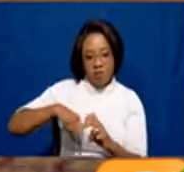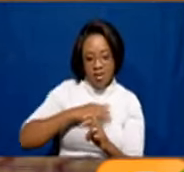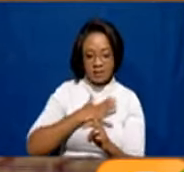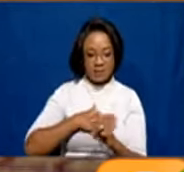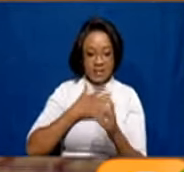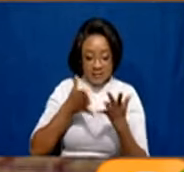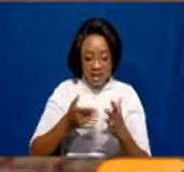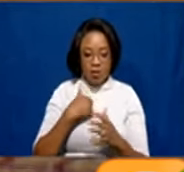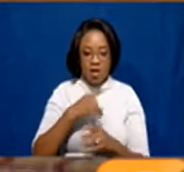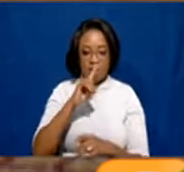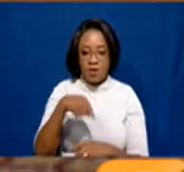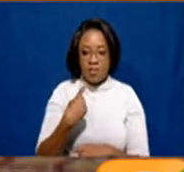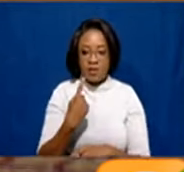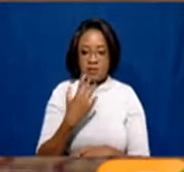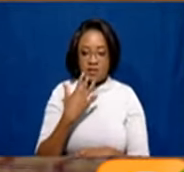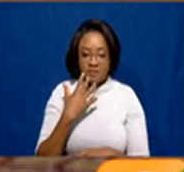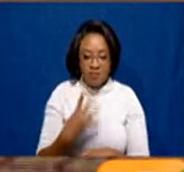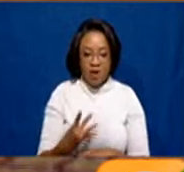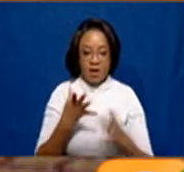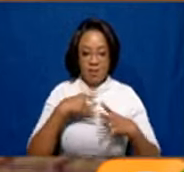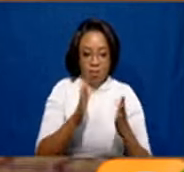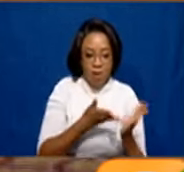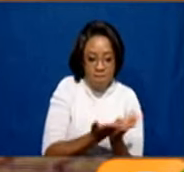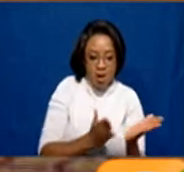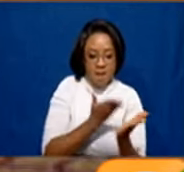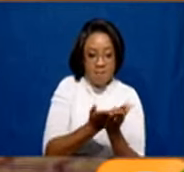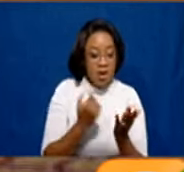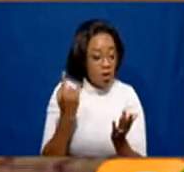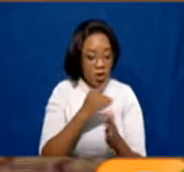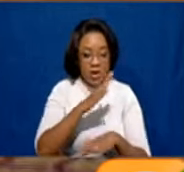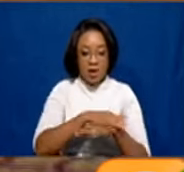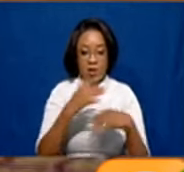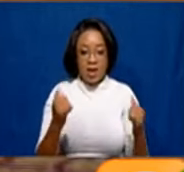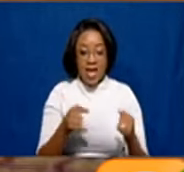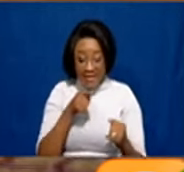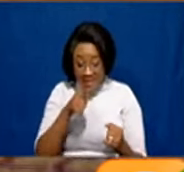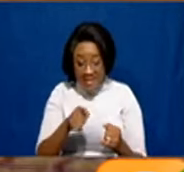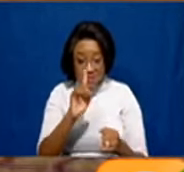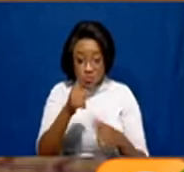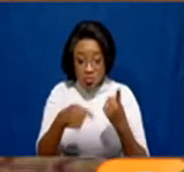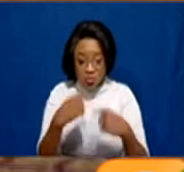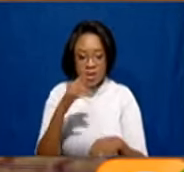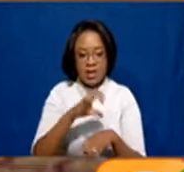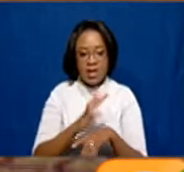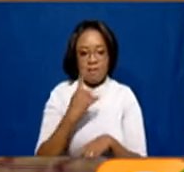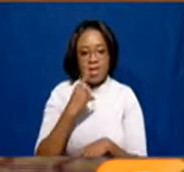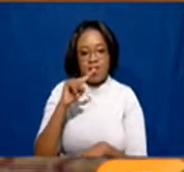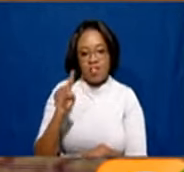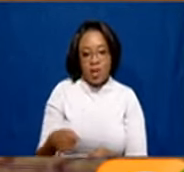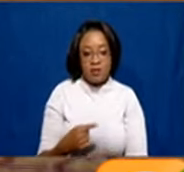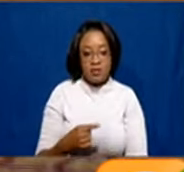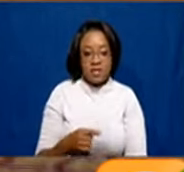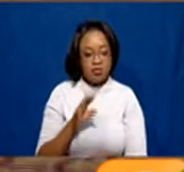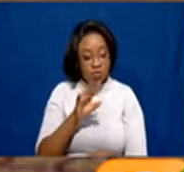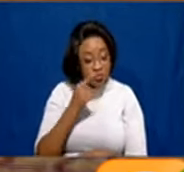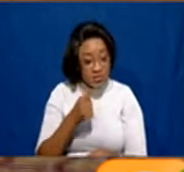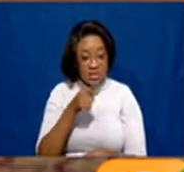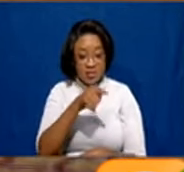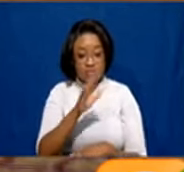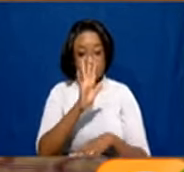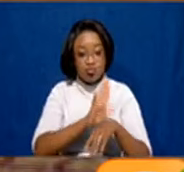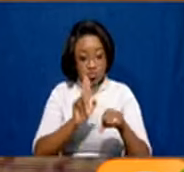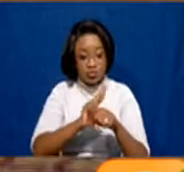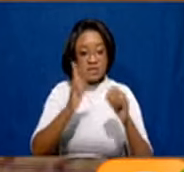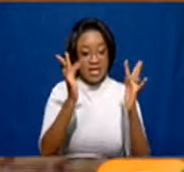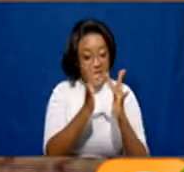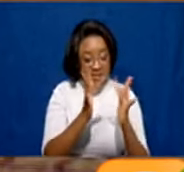already 1,400 entries just from doing social media posts. We didn't do anything else. And that's how we can positively use our space, because this person